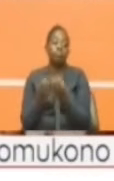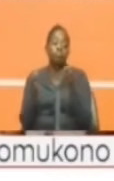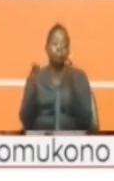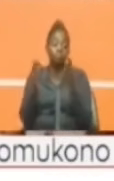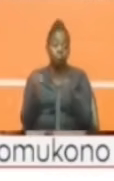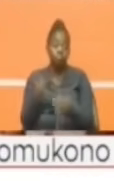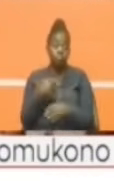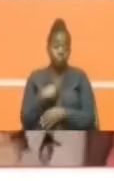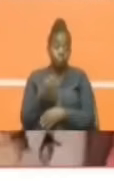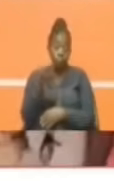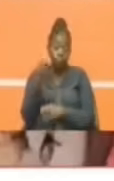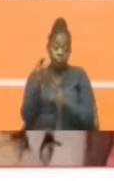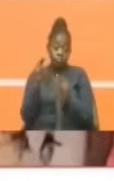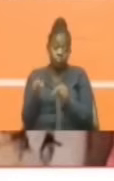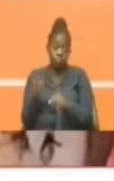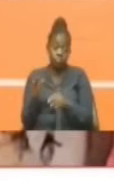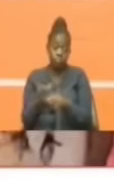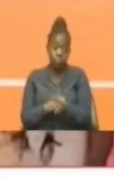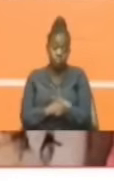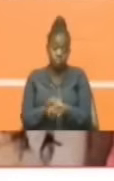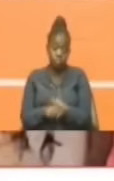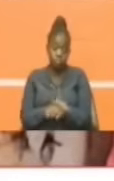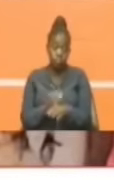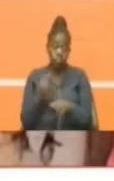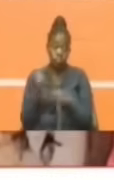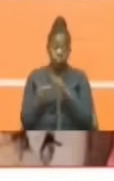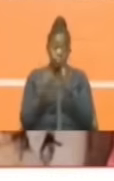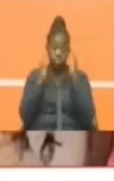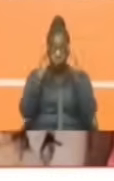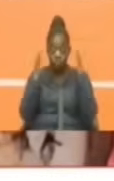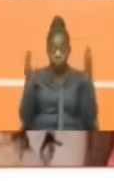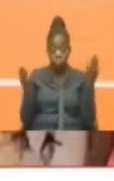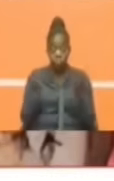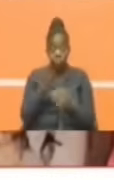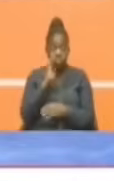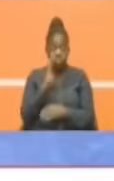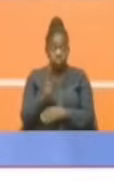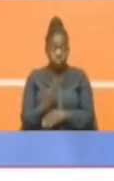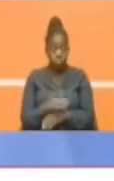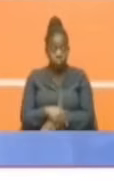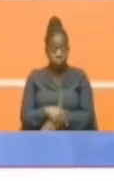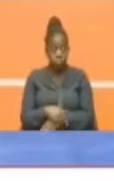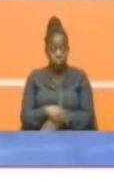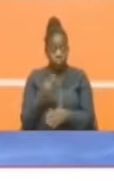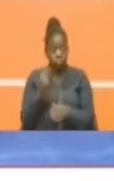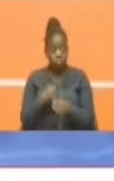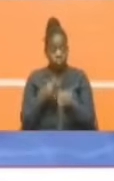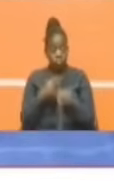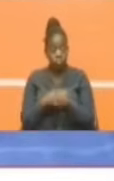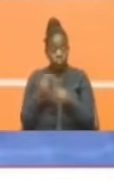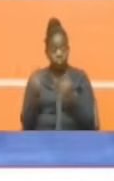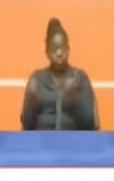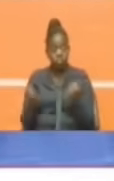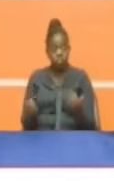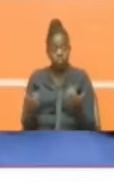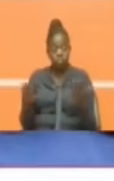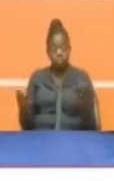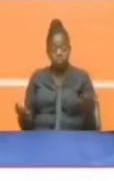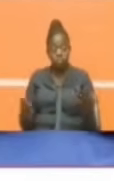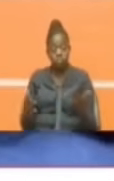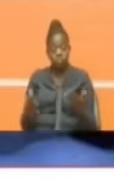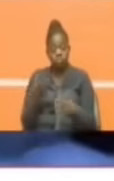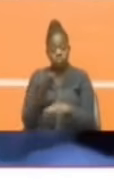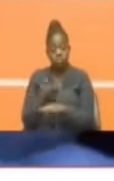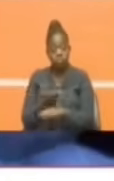byempiseemu nga singa teyali bukedde embeera simanyi bwe yandibadde agamba nti mu kiseera kino ebiwundu by'okungulu byawona